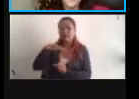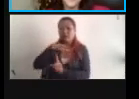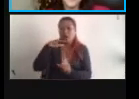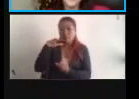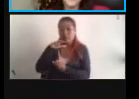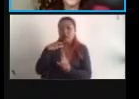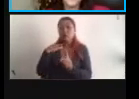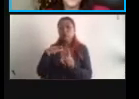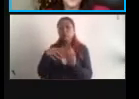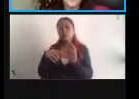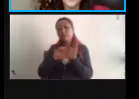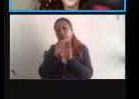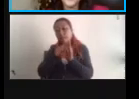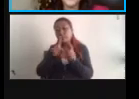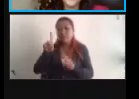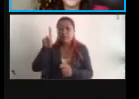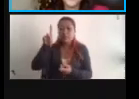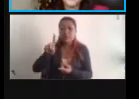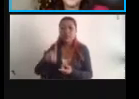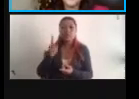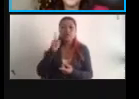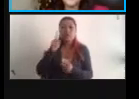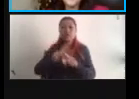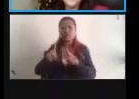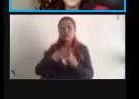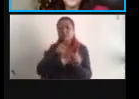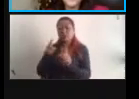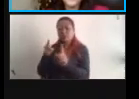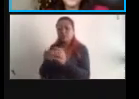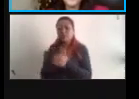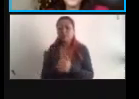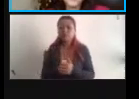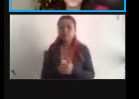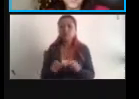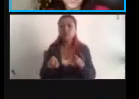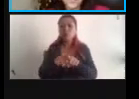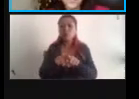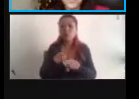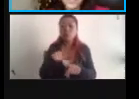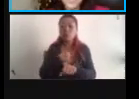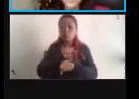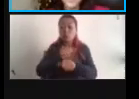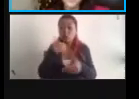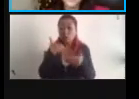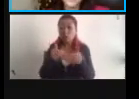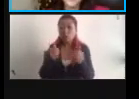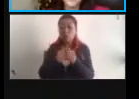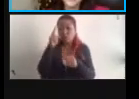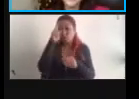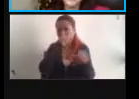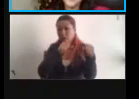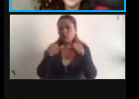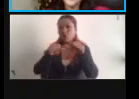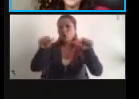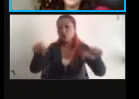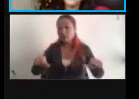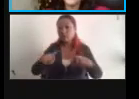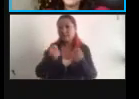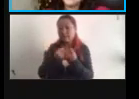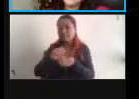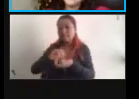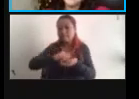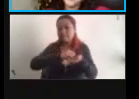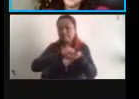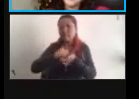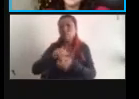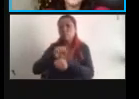develop mitigations that we can use on different missions. We also work closely with strategy and architecture teams. We work